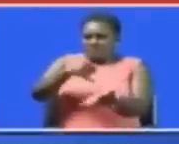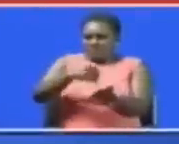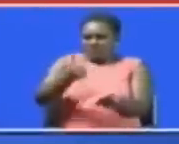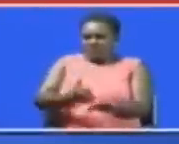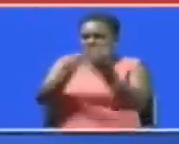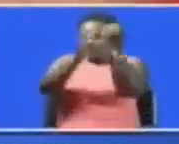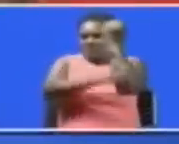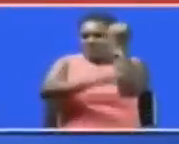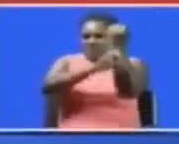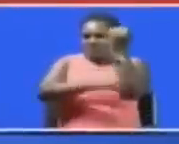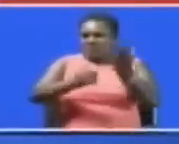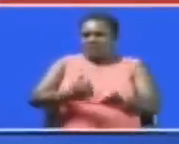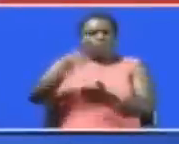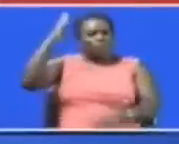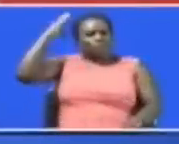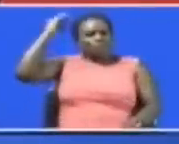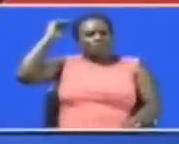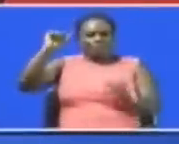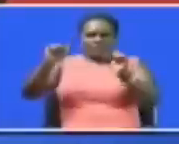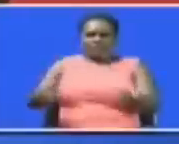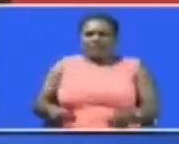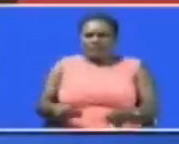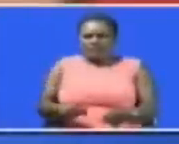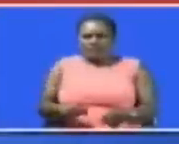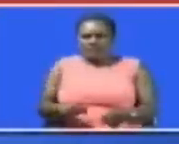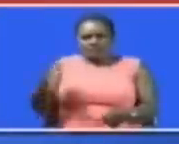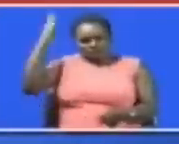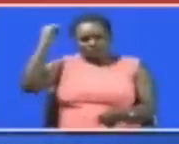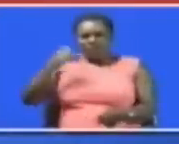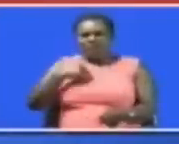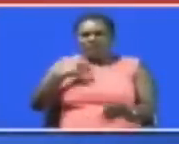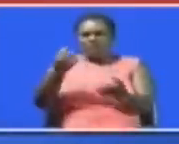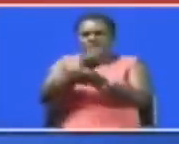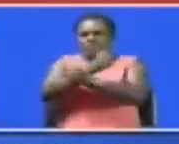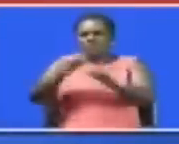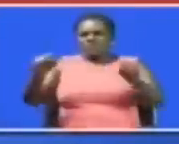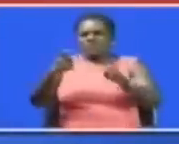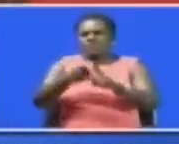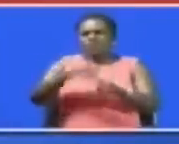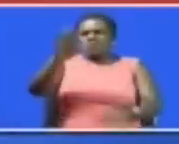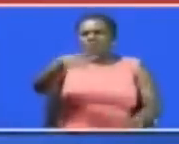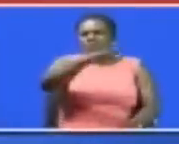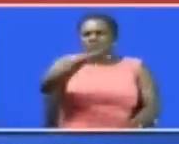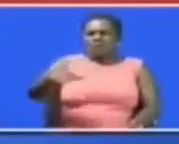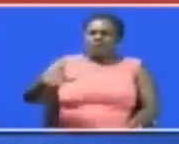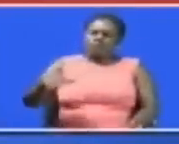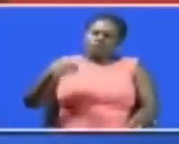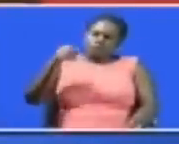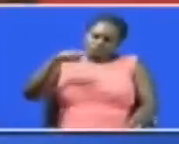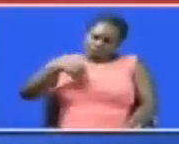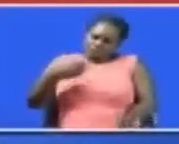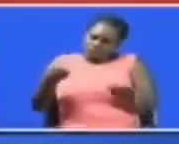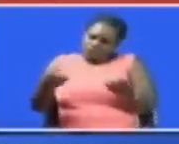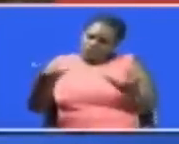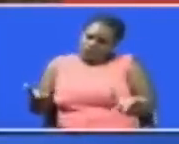was going to help a country, should have helped Somalia, because now they have a president elected from their parliament. If what we should